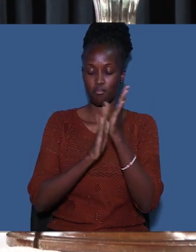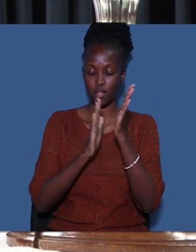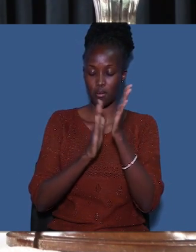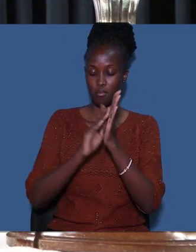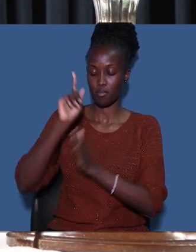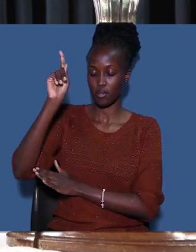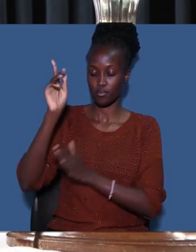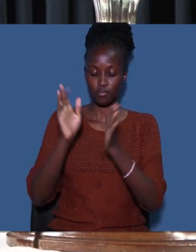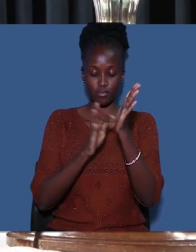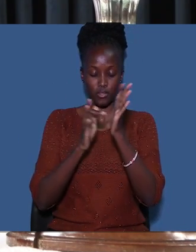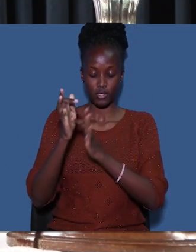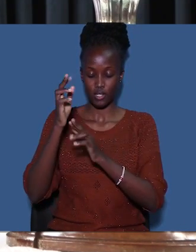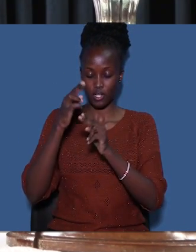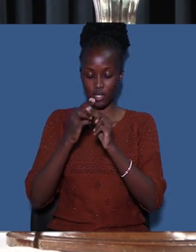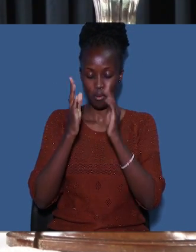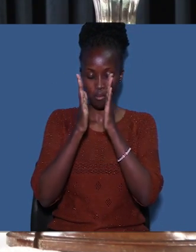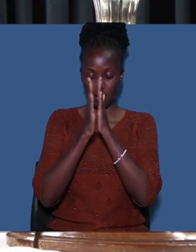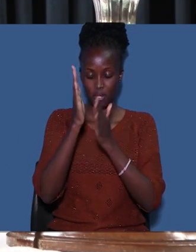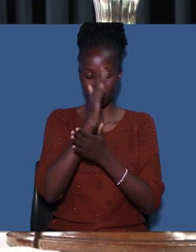pray. Amen.